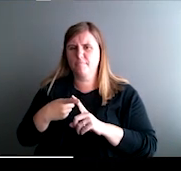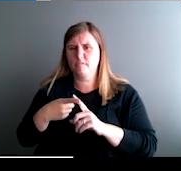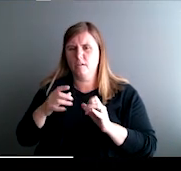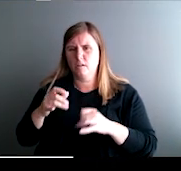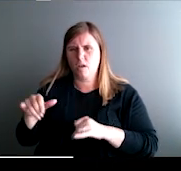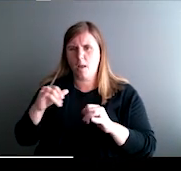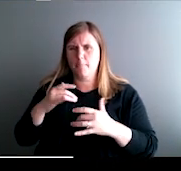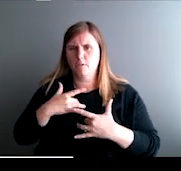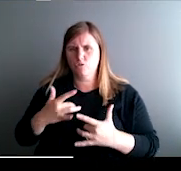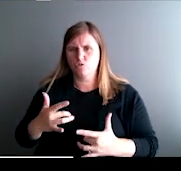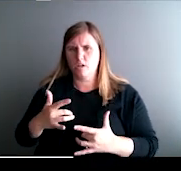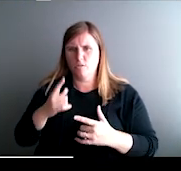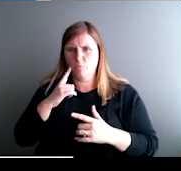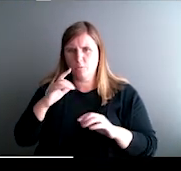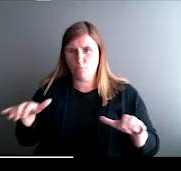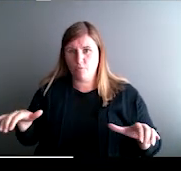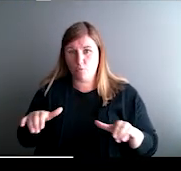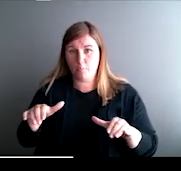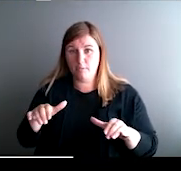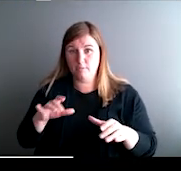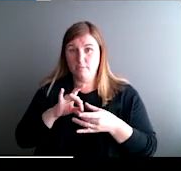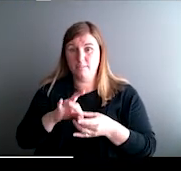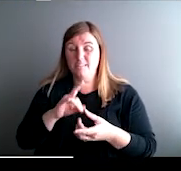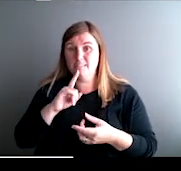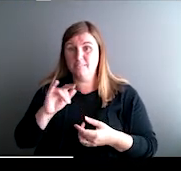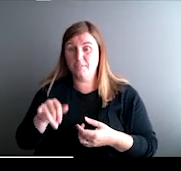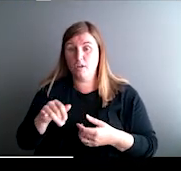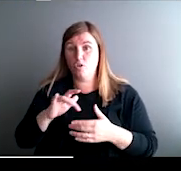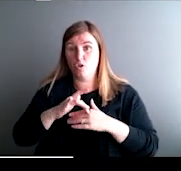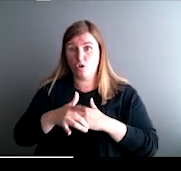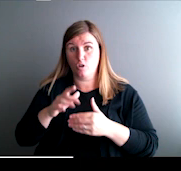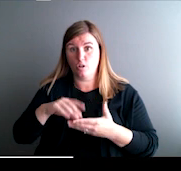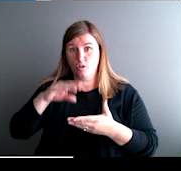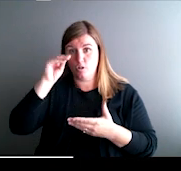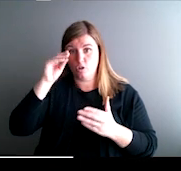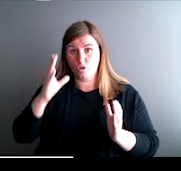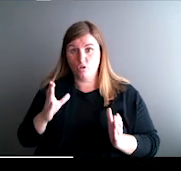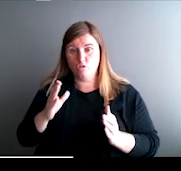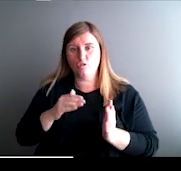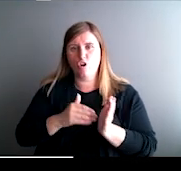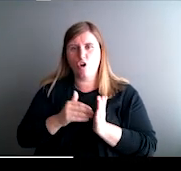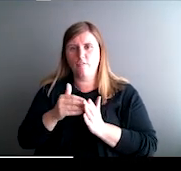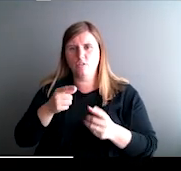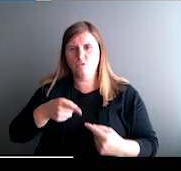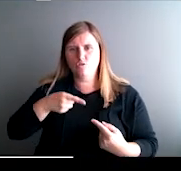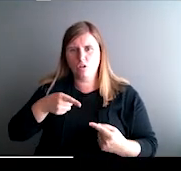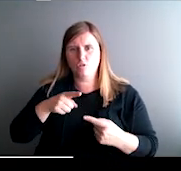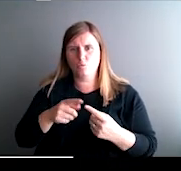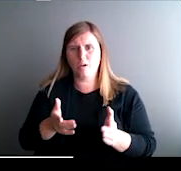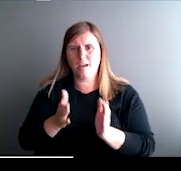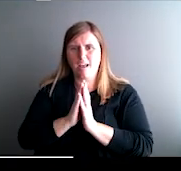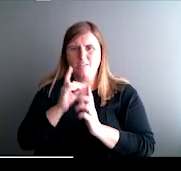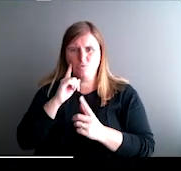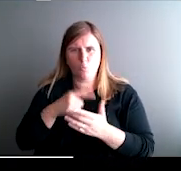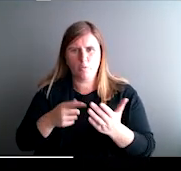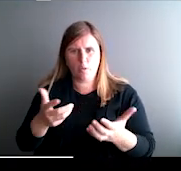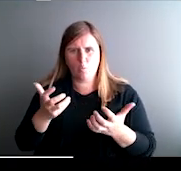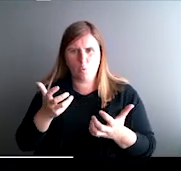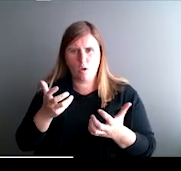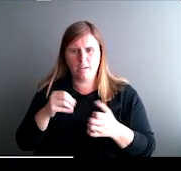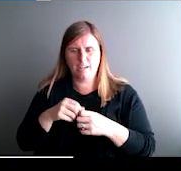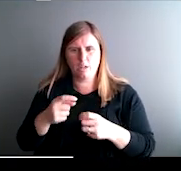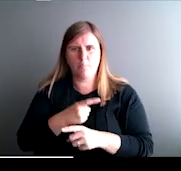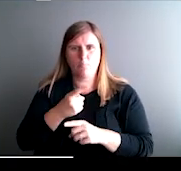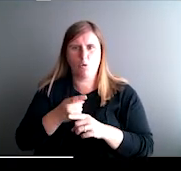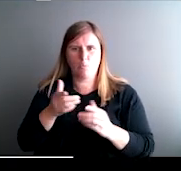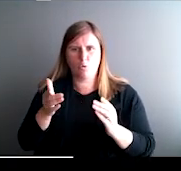common trend as far as performance goes is that early learners often struggle to ask for what they want in an appropriate